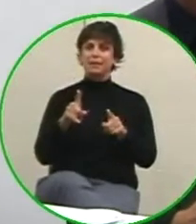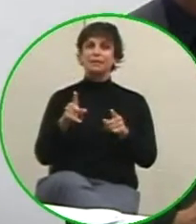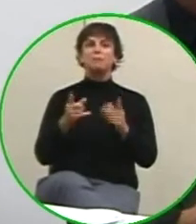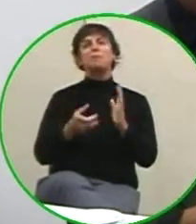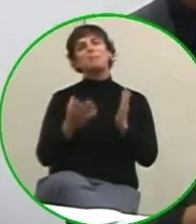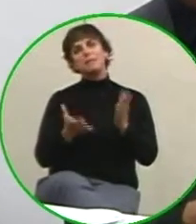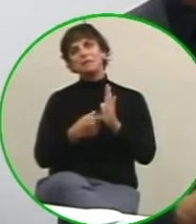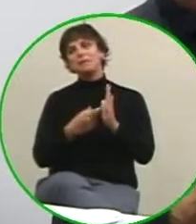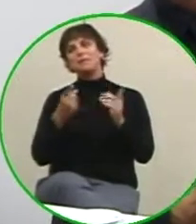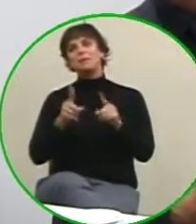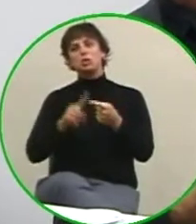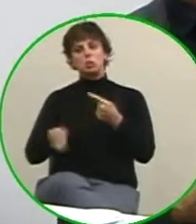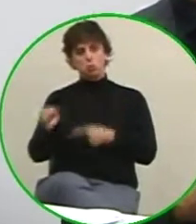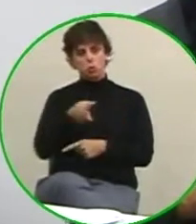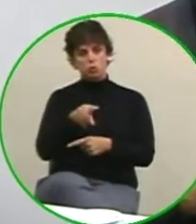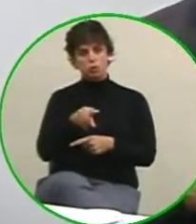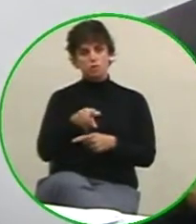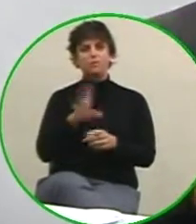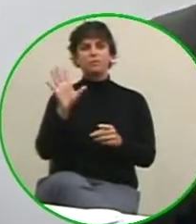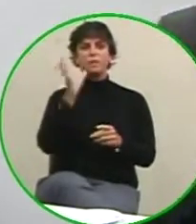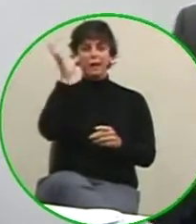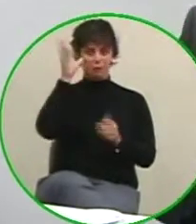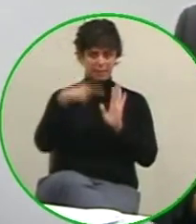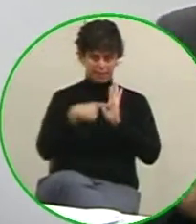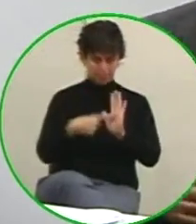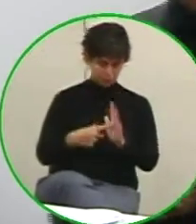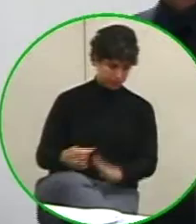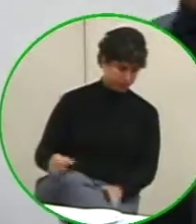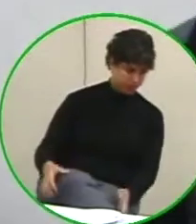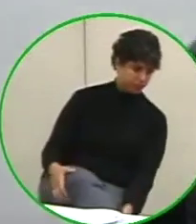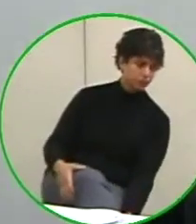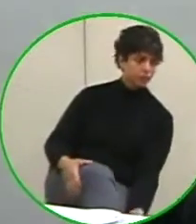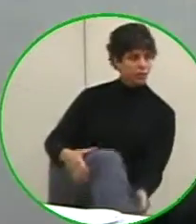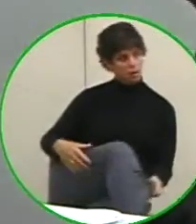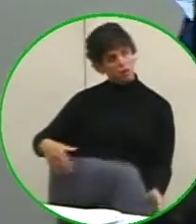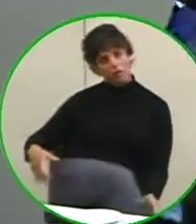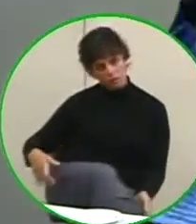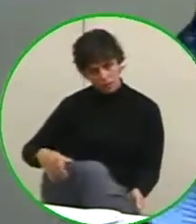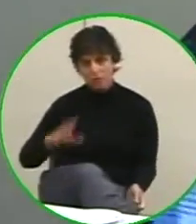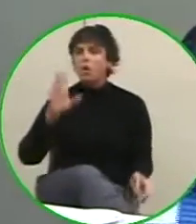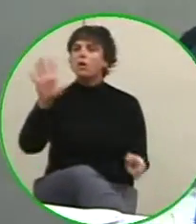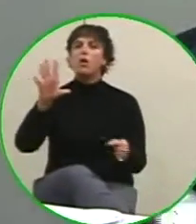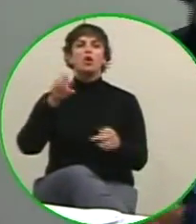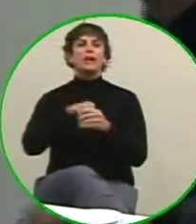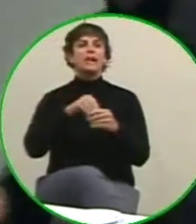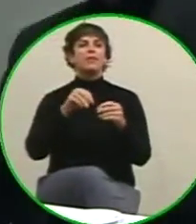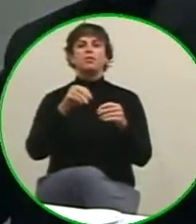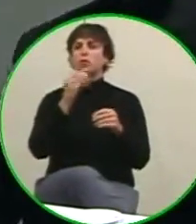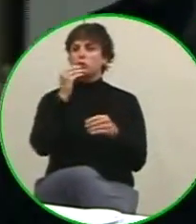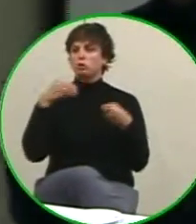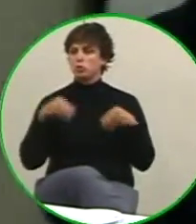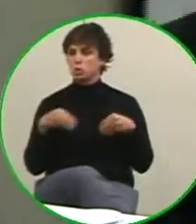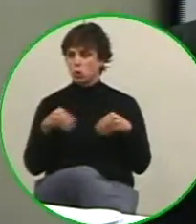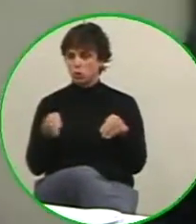you. I'll give you a parent example. You're in the grocery store.